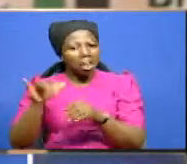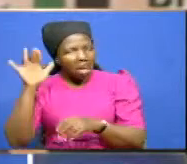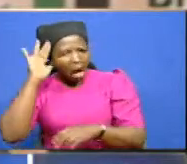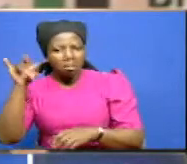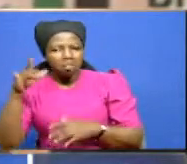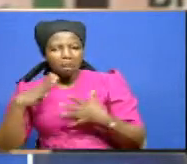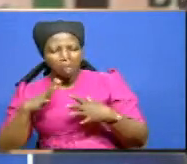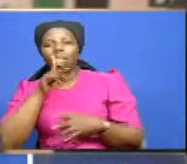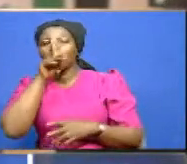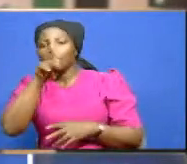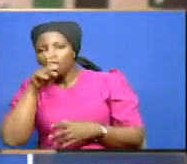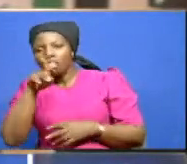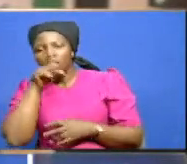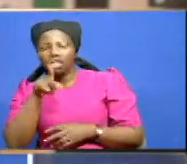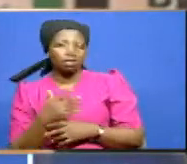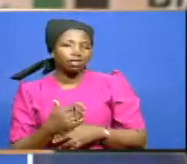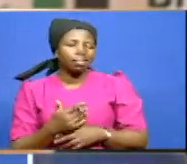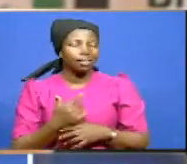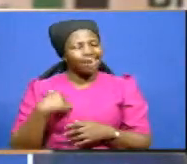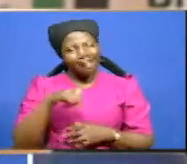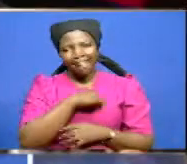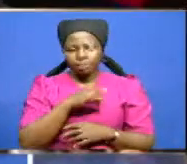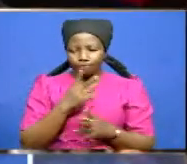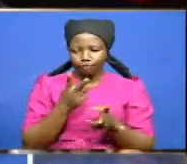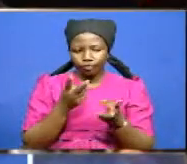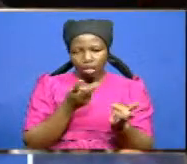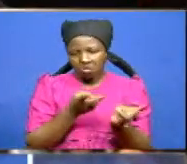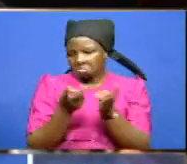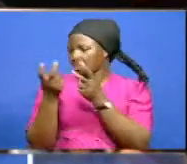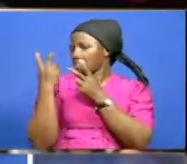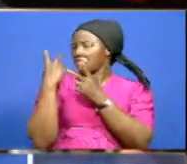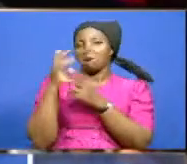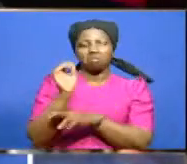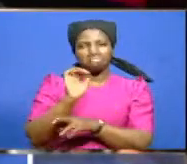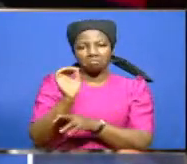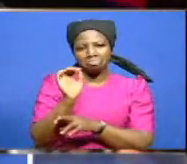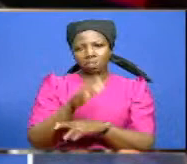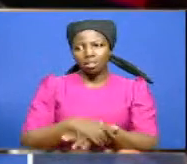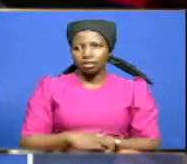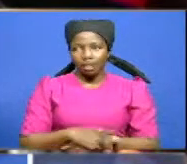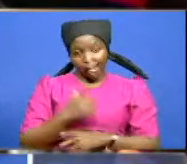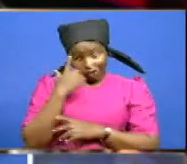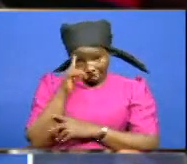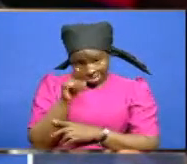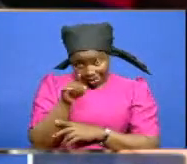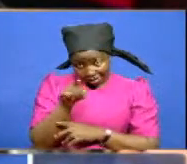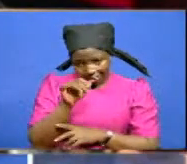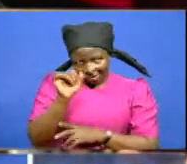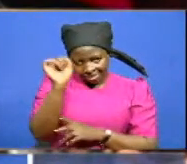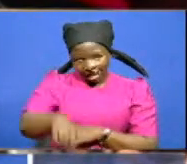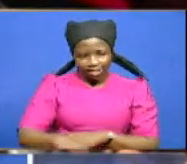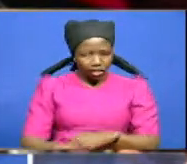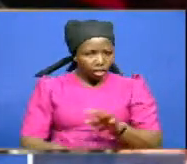pale. Sisi hatuangalii nyuma. So kwa hii yes or